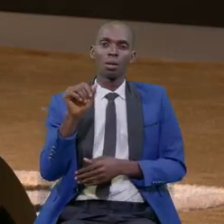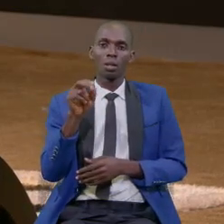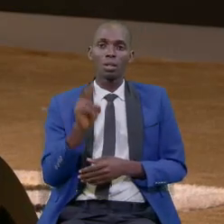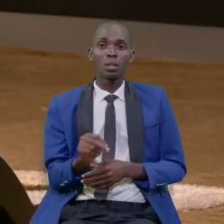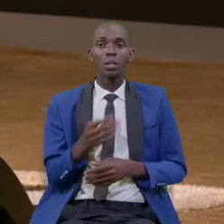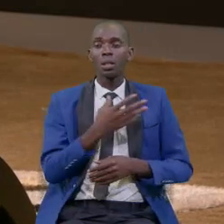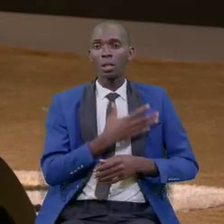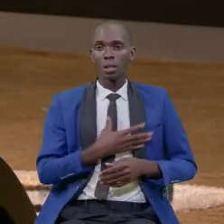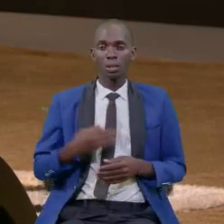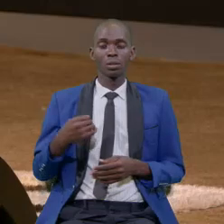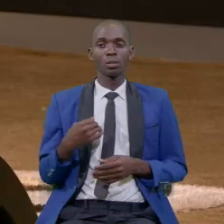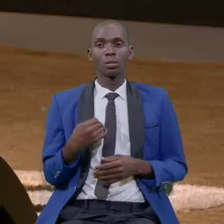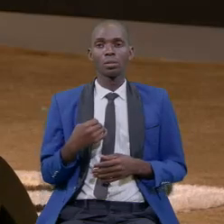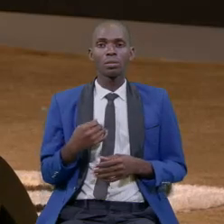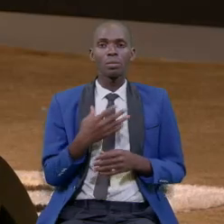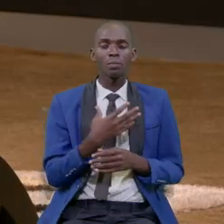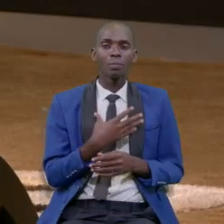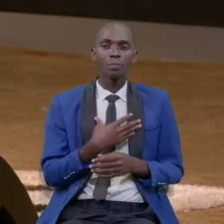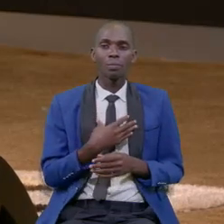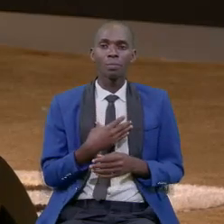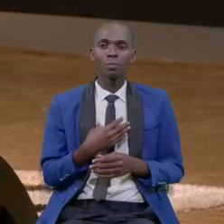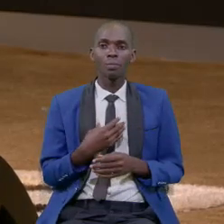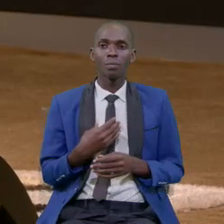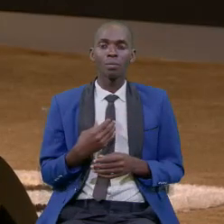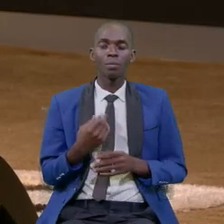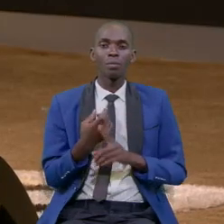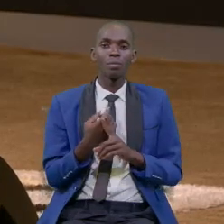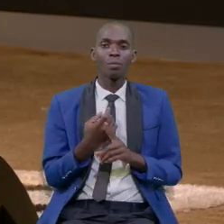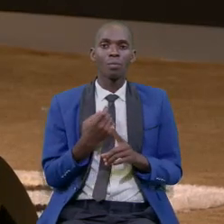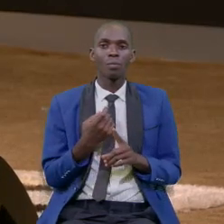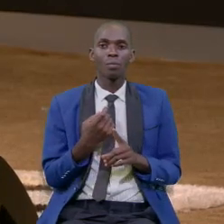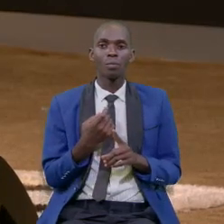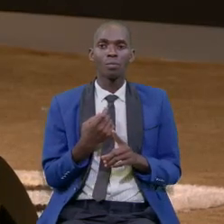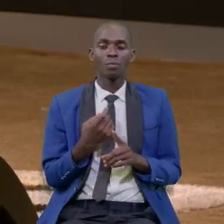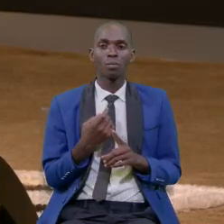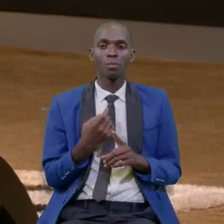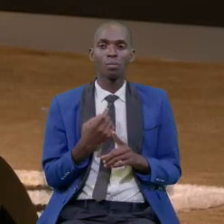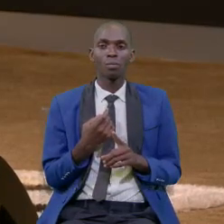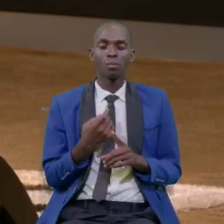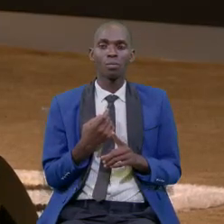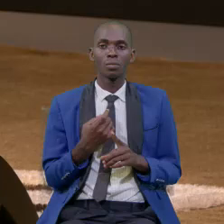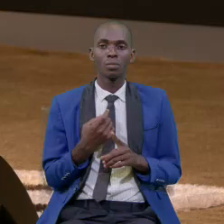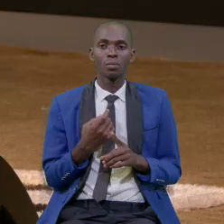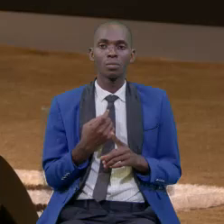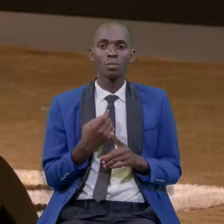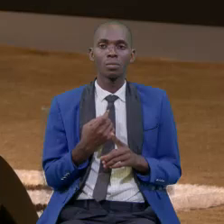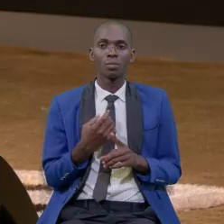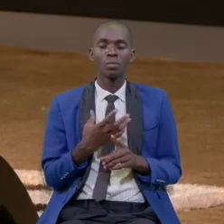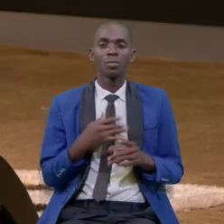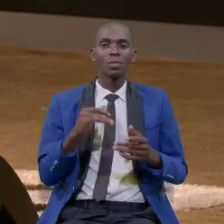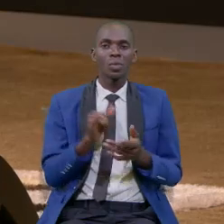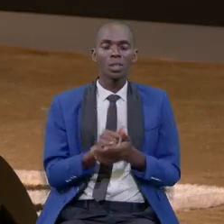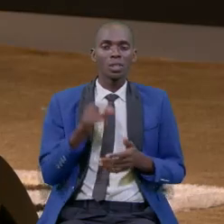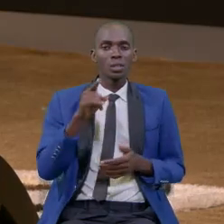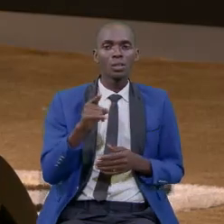and Og, from the utter, it says that she